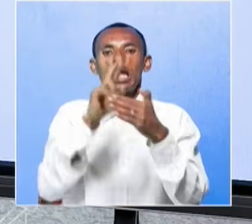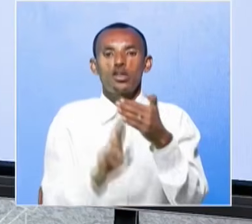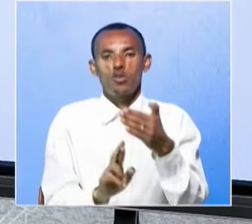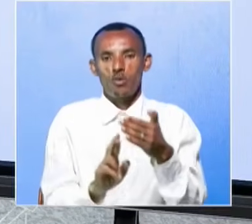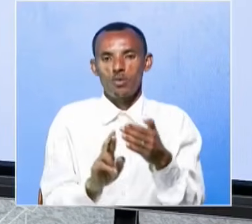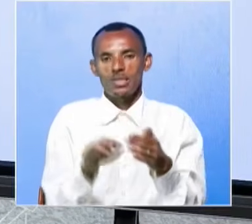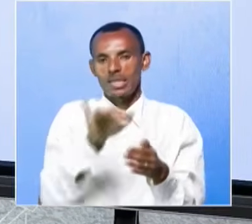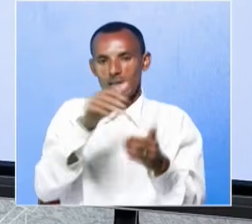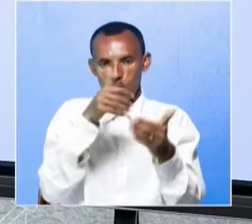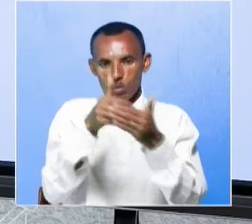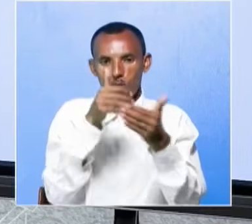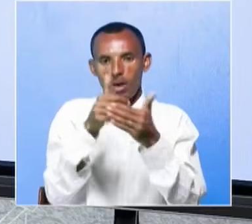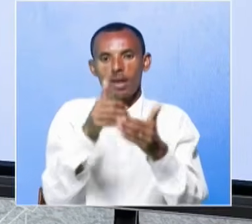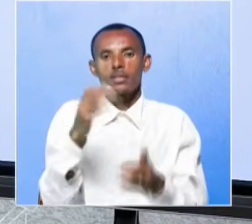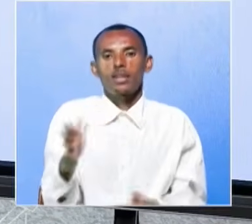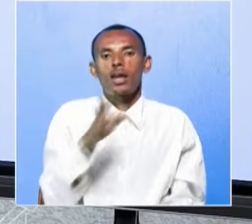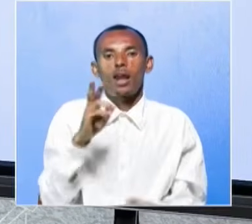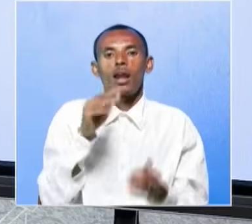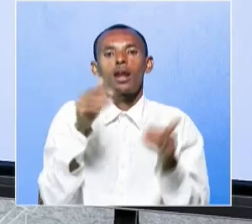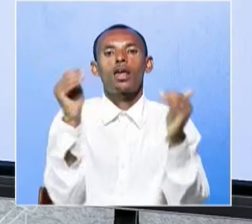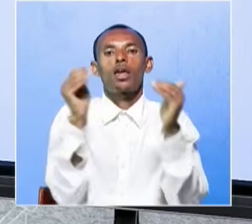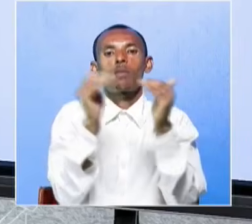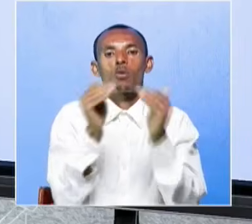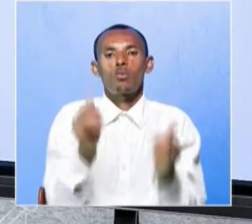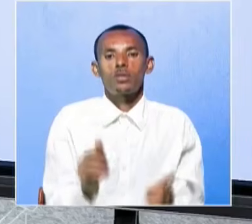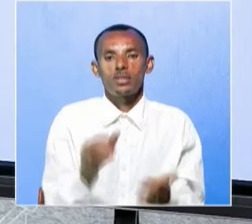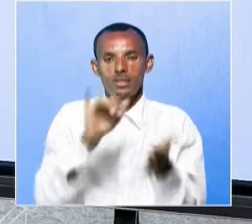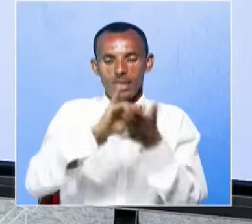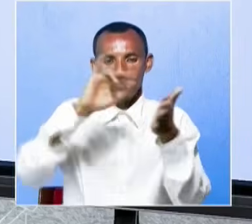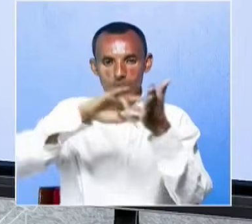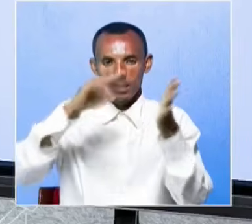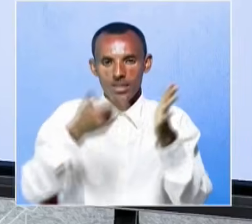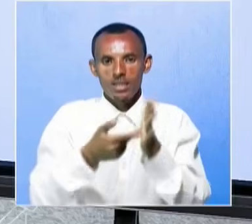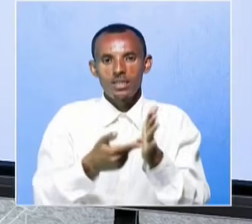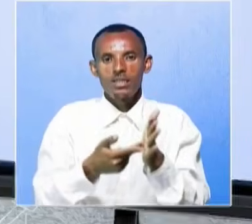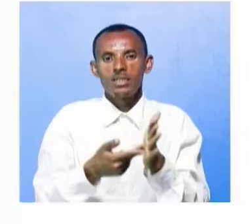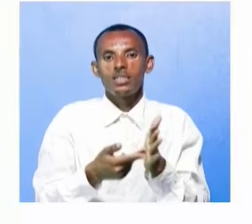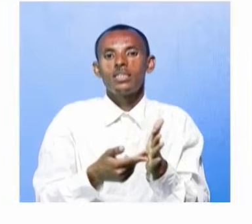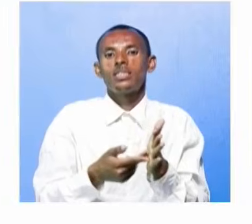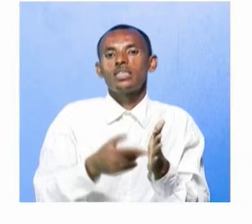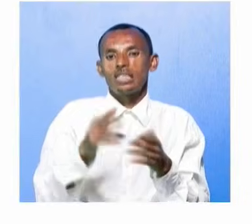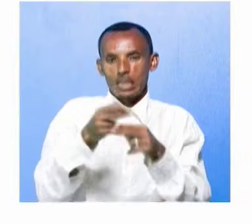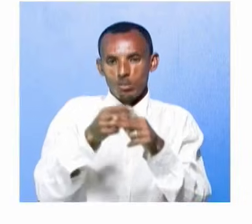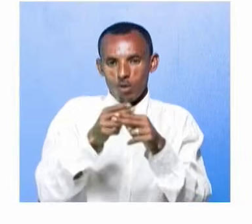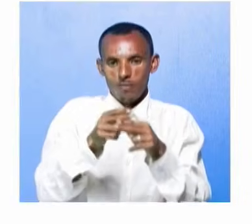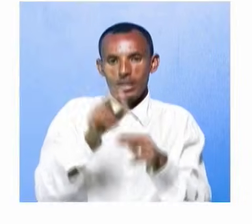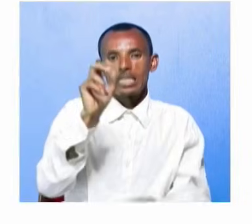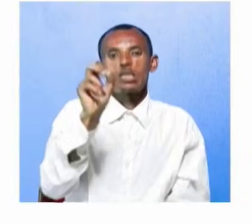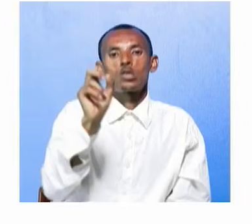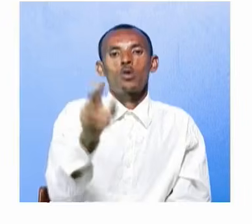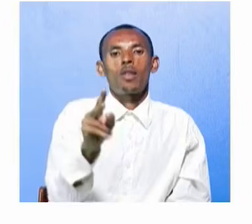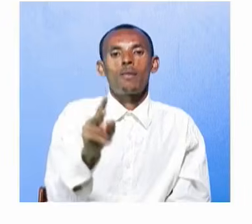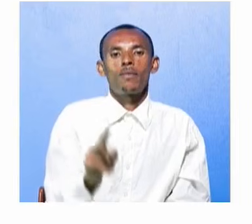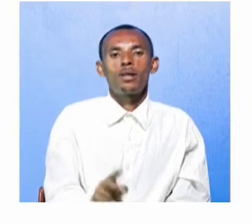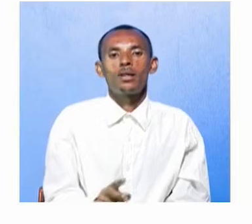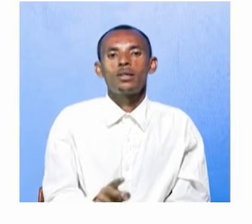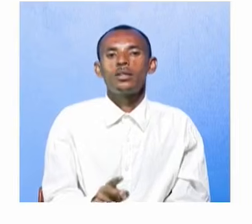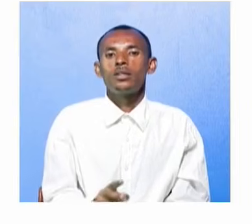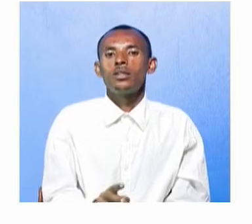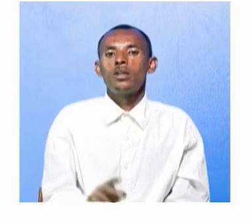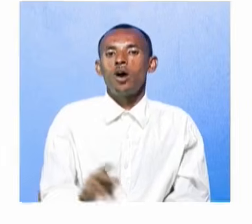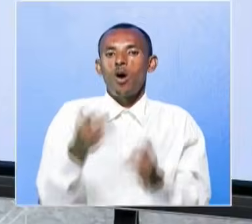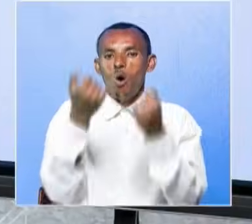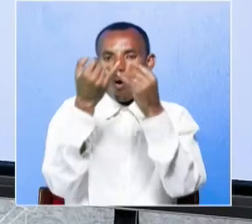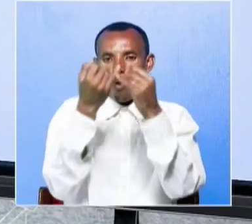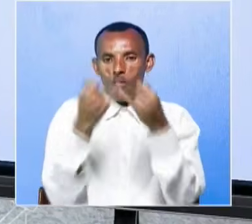their corresponding sides are proportional. That means the smallest one, 12